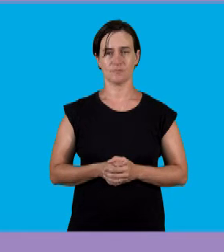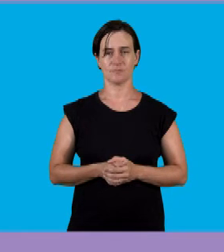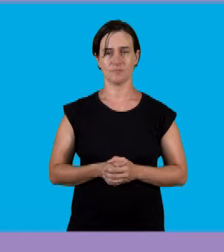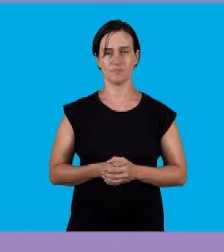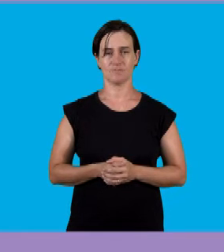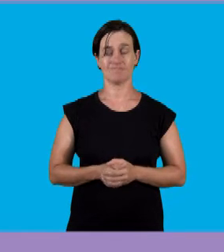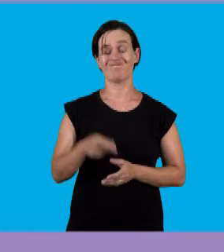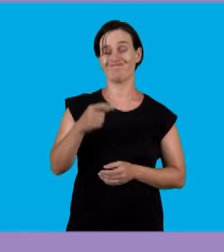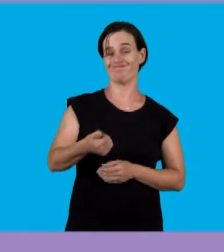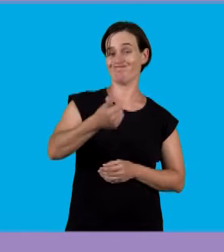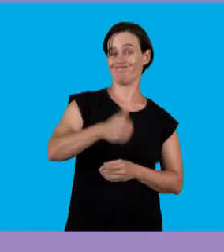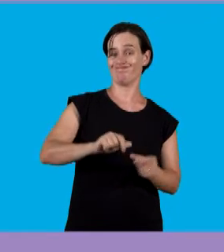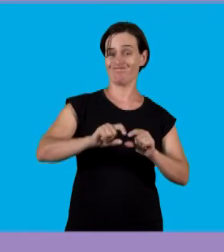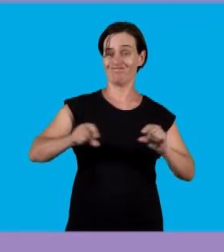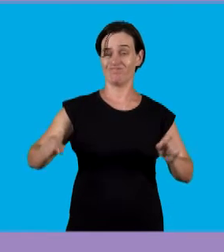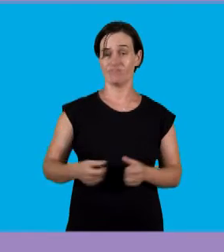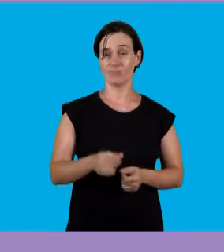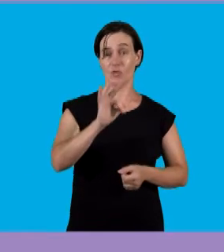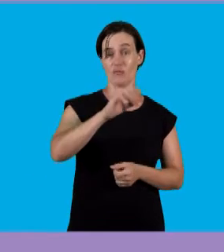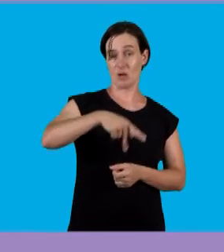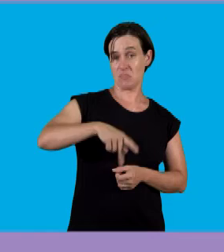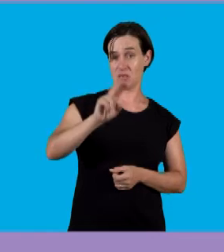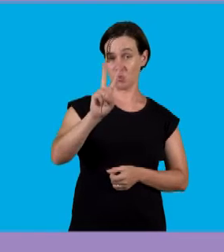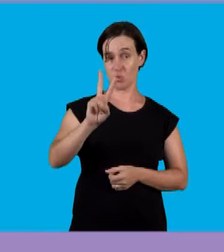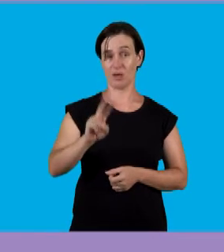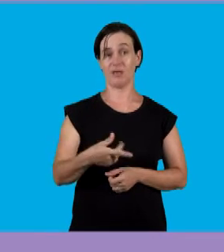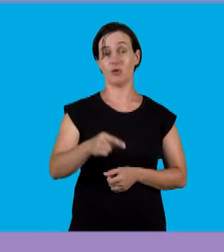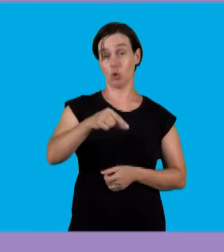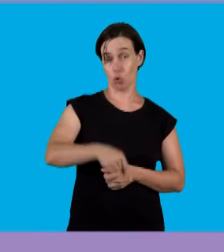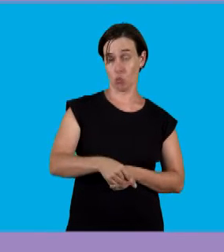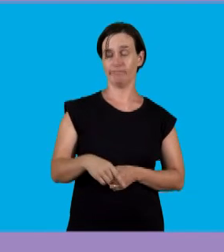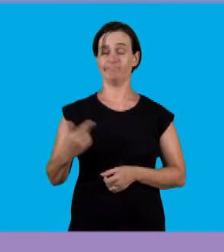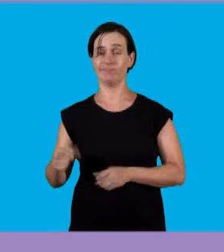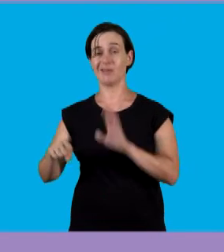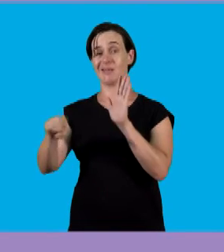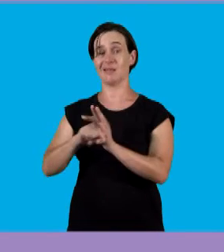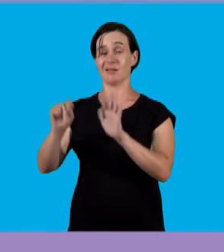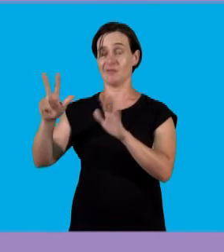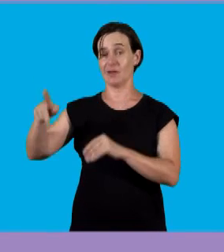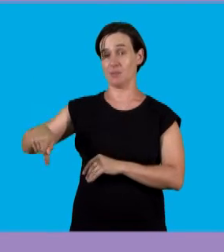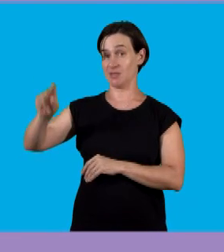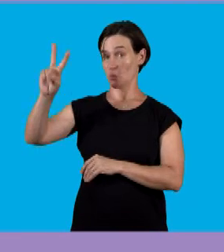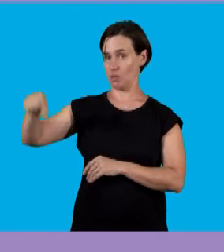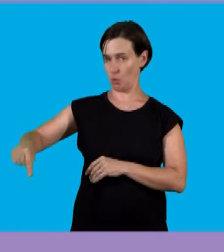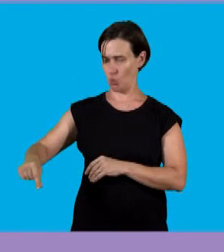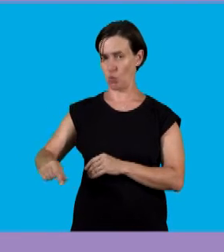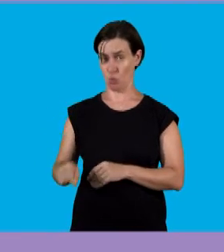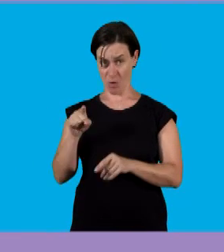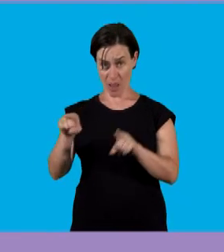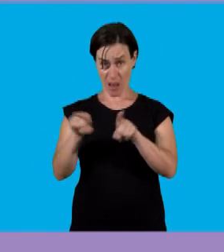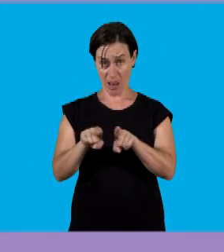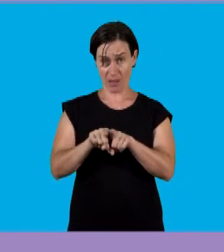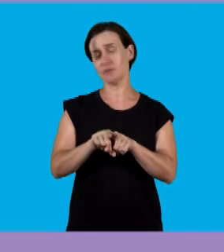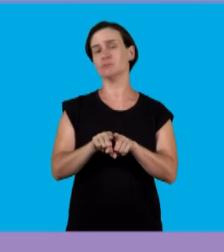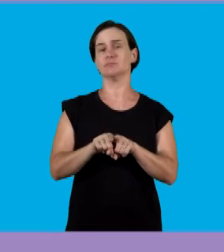terms. Then we have the next one, which is 3p squared q and negative 8p